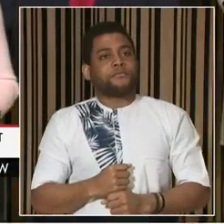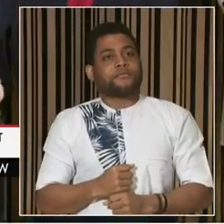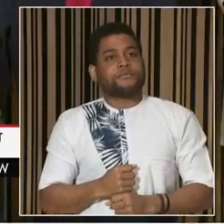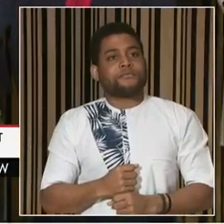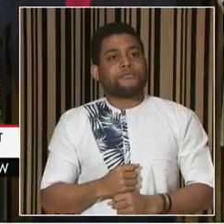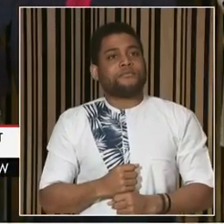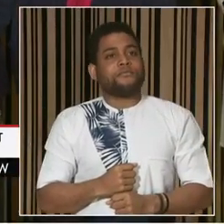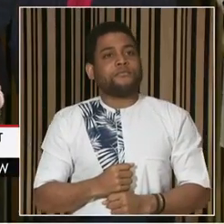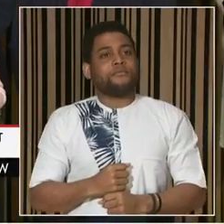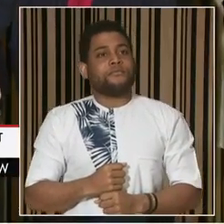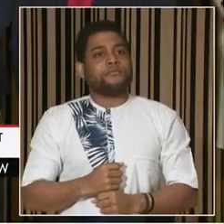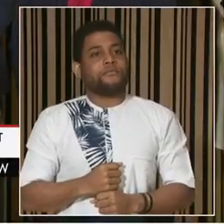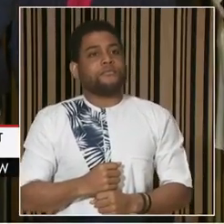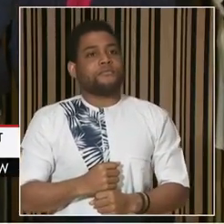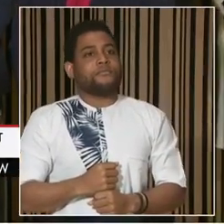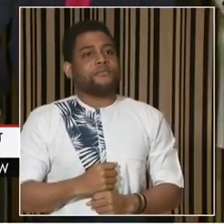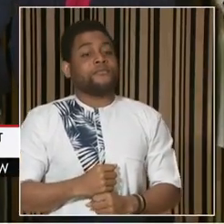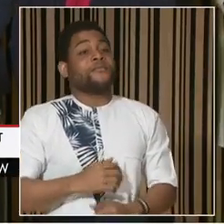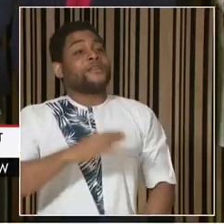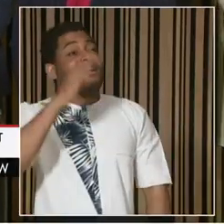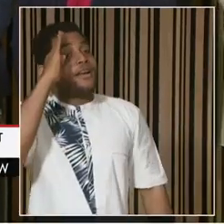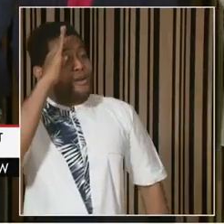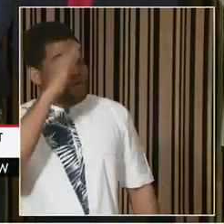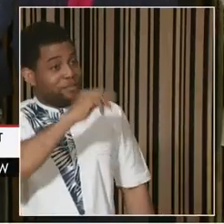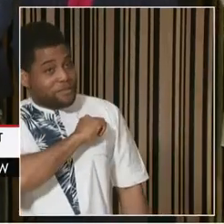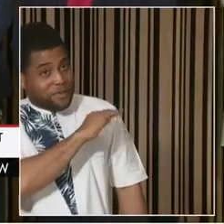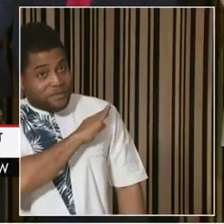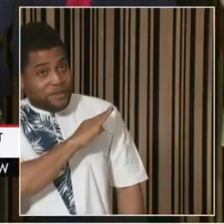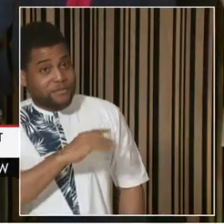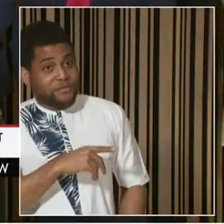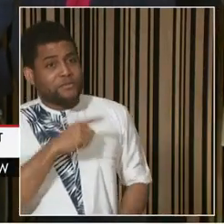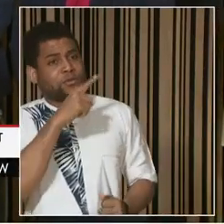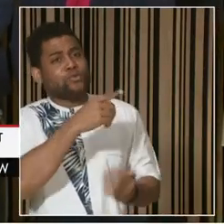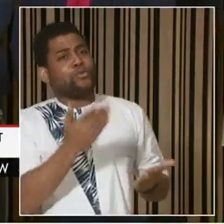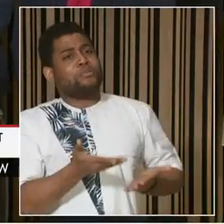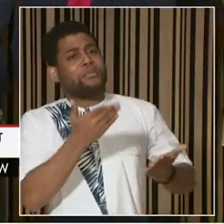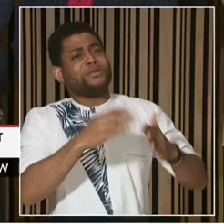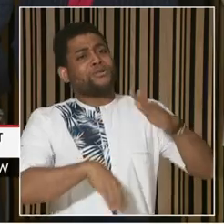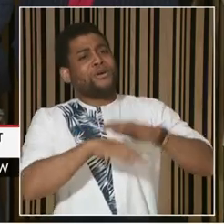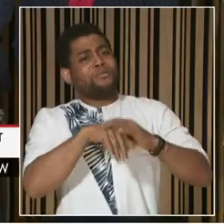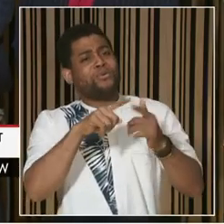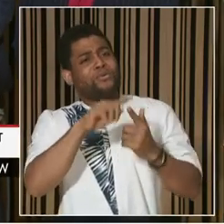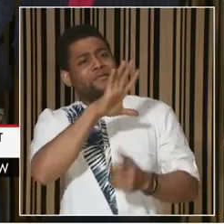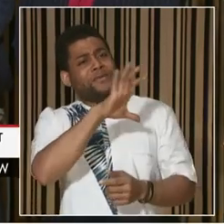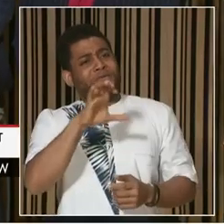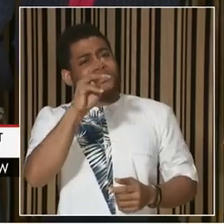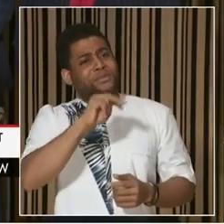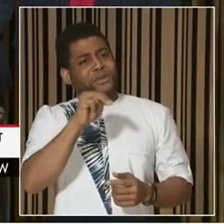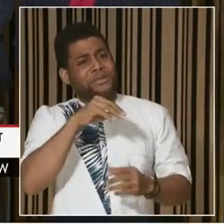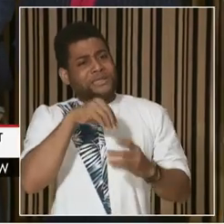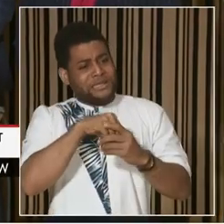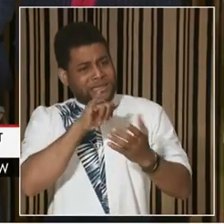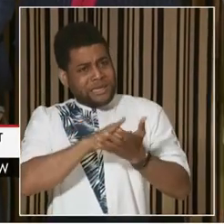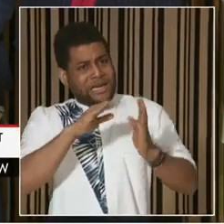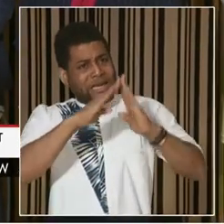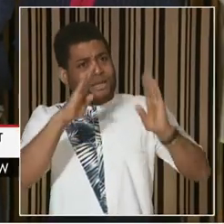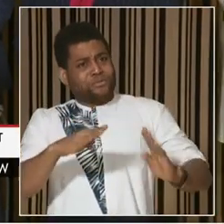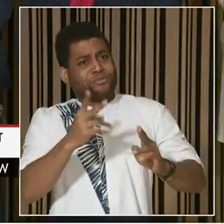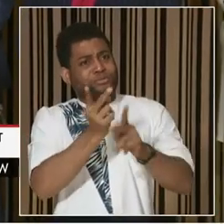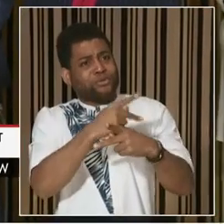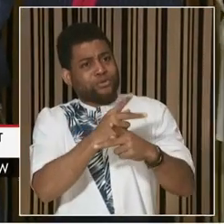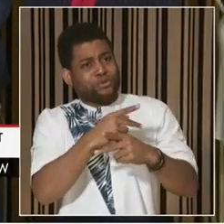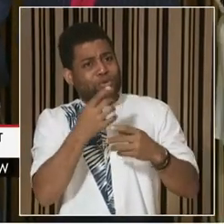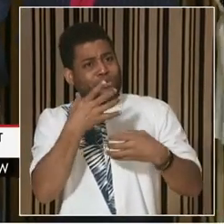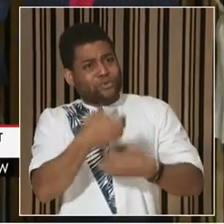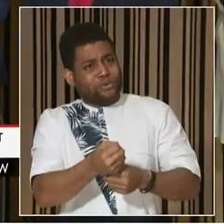Yes. Hey, Mayor, quick question. So you're proposing to put $500 million into the Housing Protection Trust Fund, which would be the biggest single-year investment, I